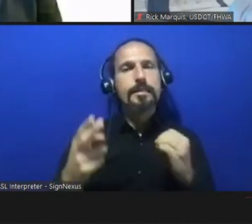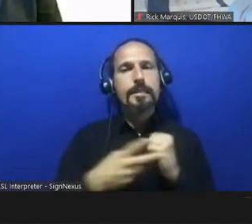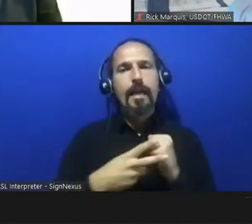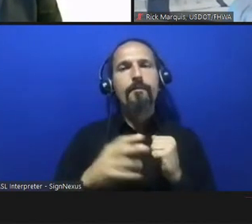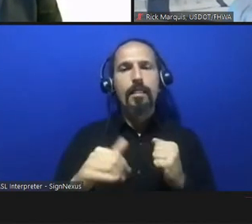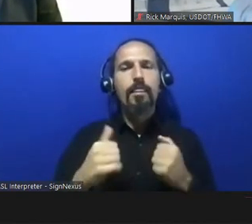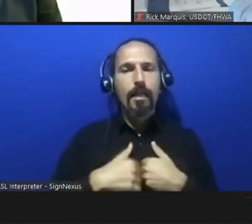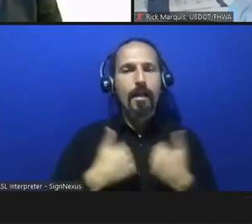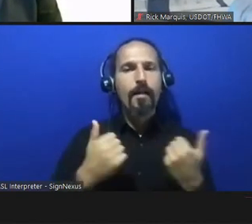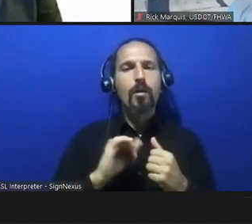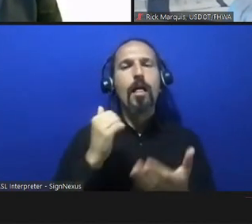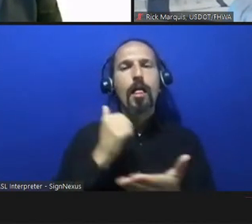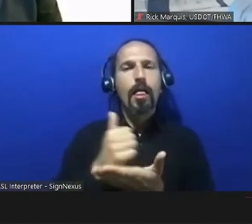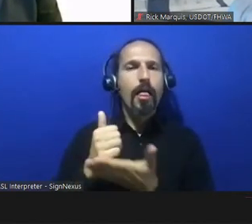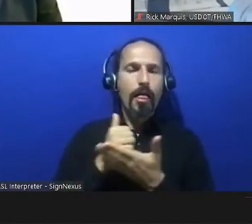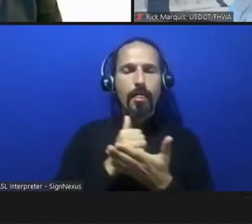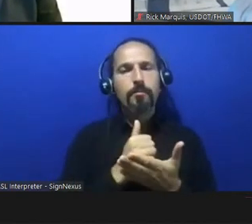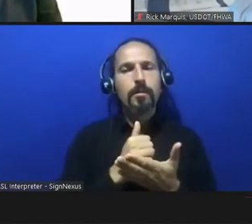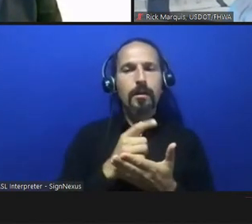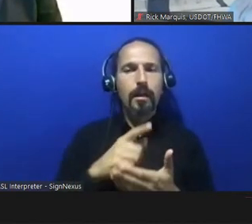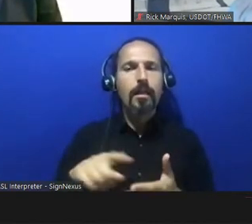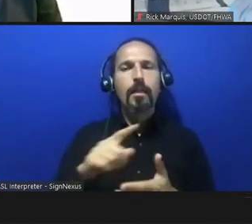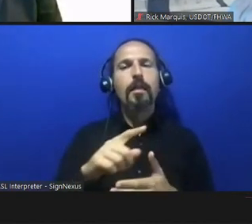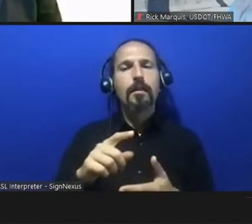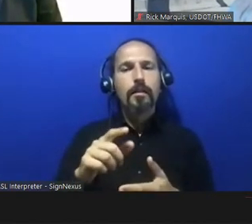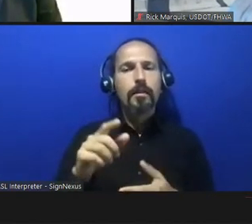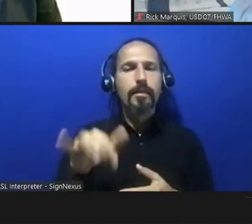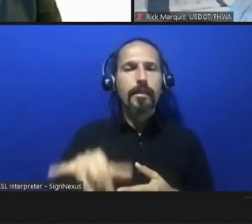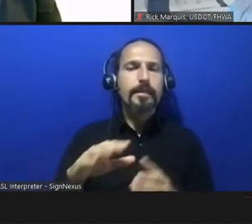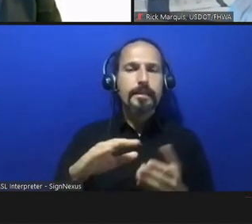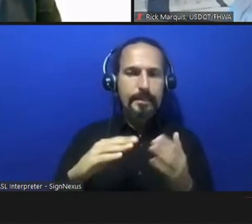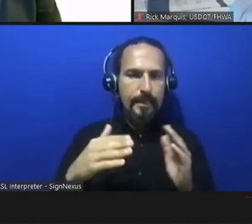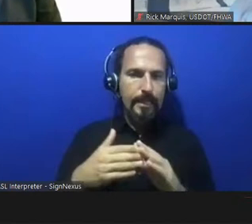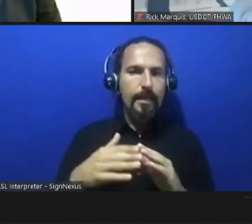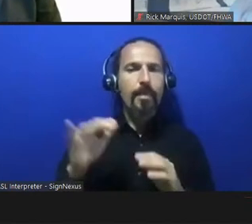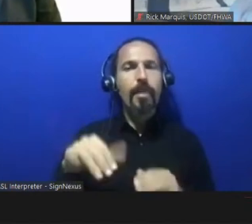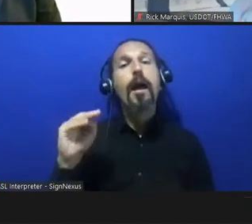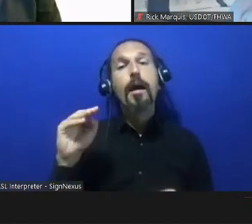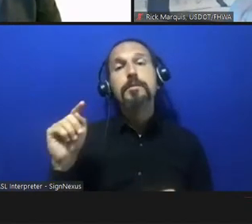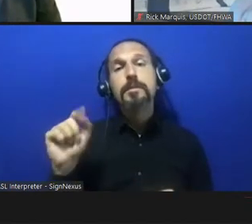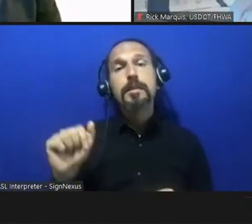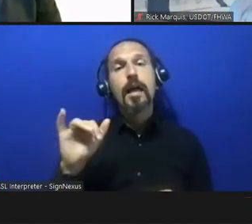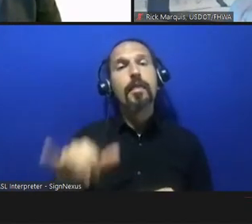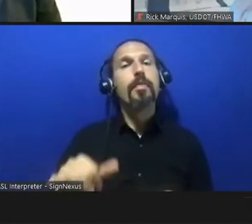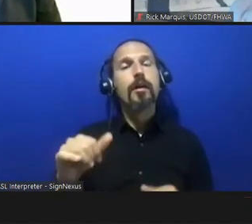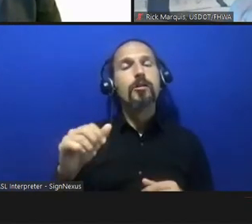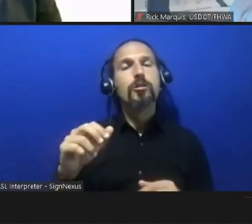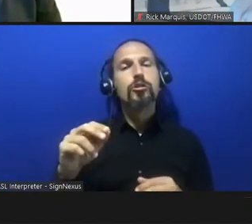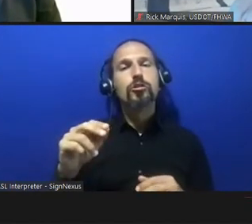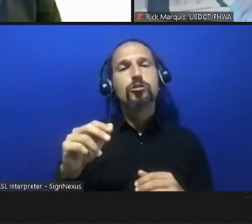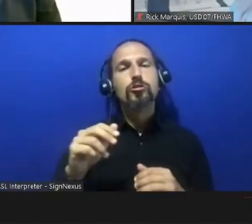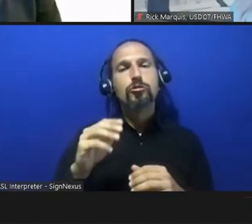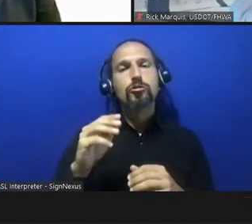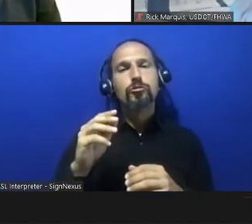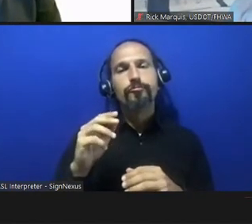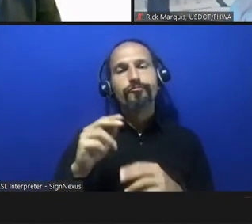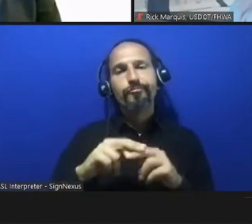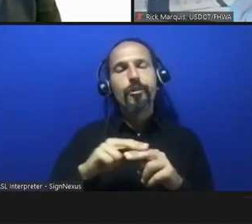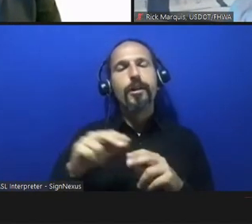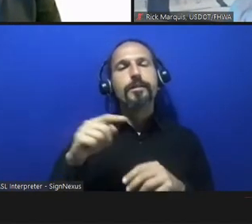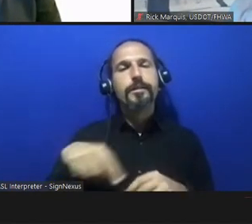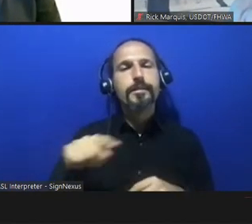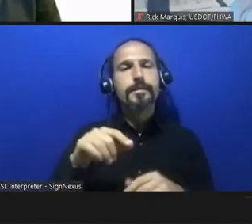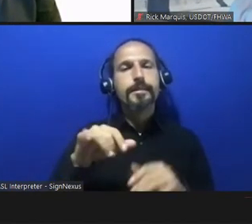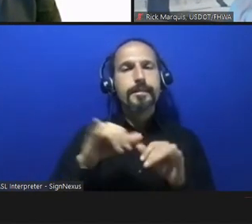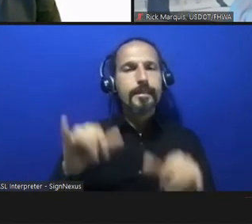help fund the life lifeline of our city which is the mta and our transit system without it workers won't be able to go to